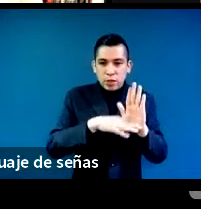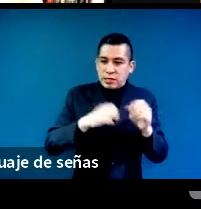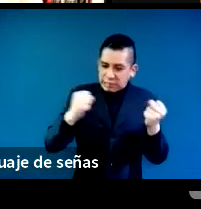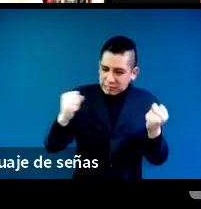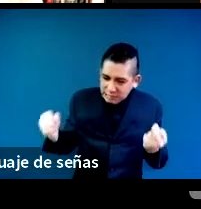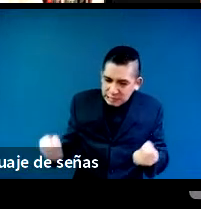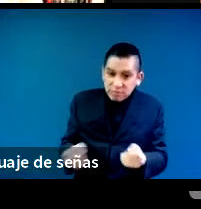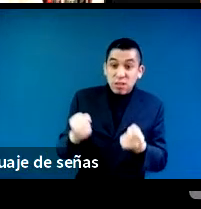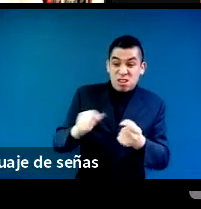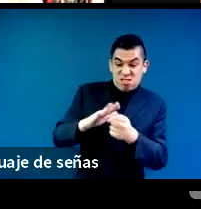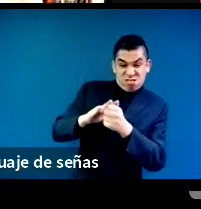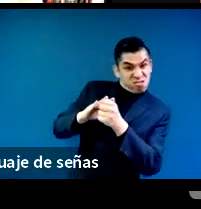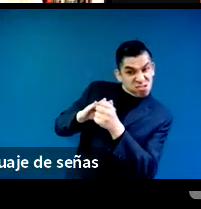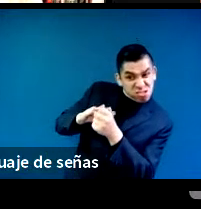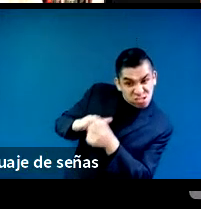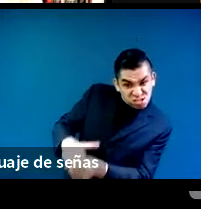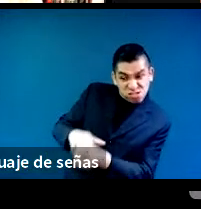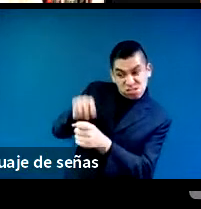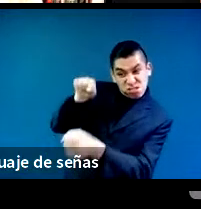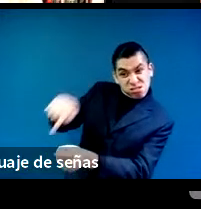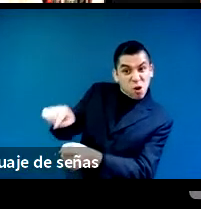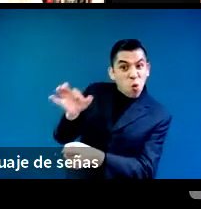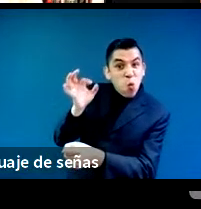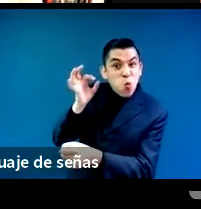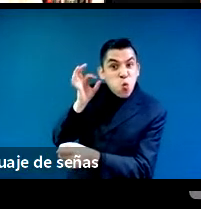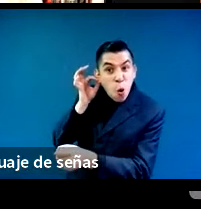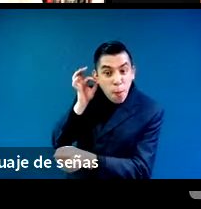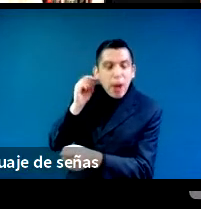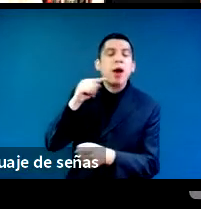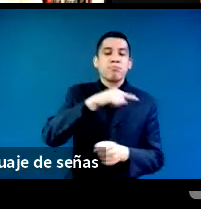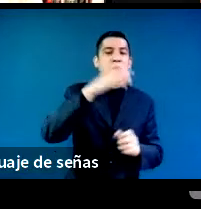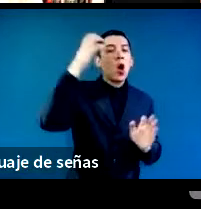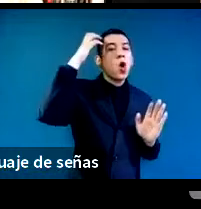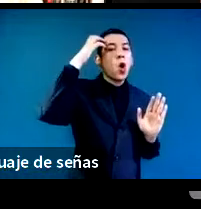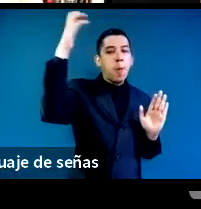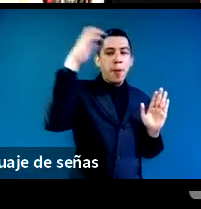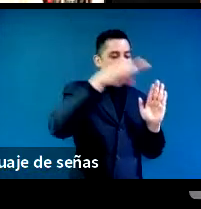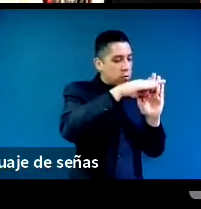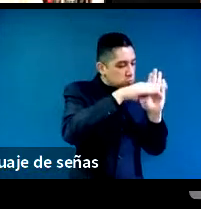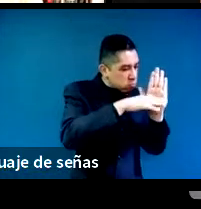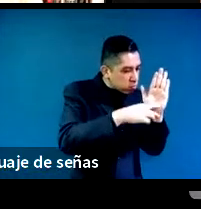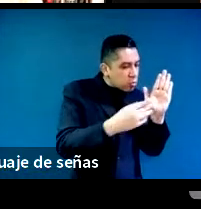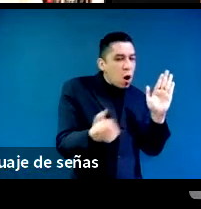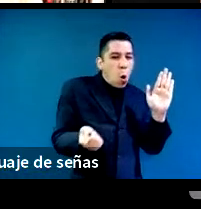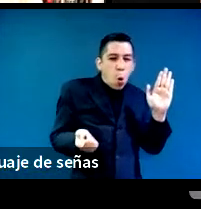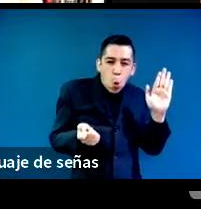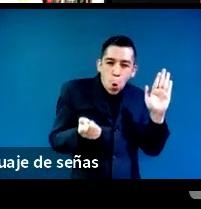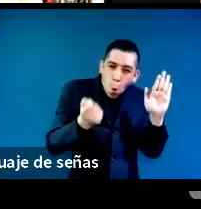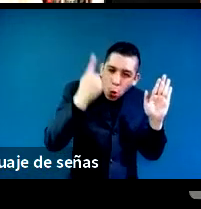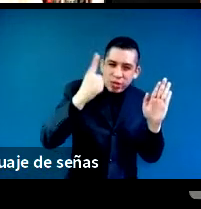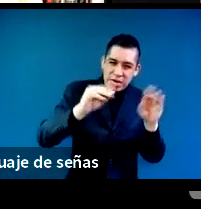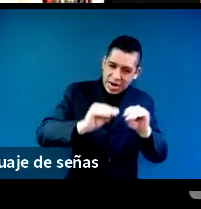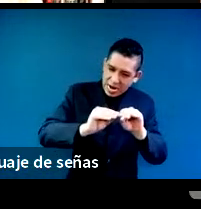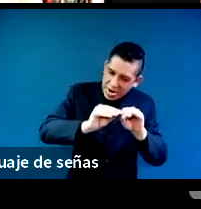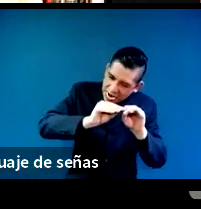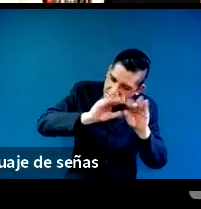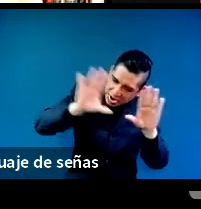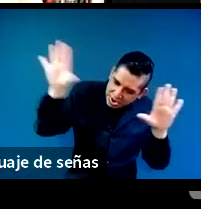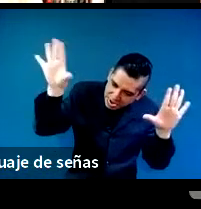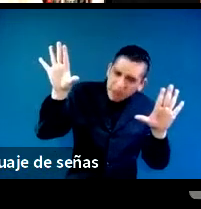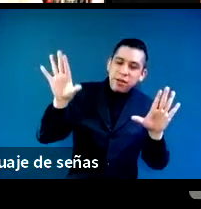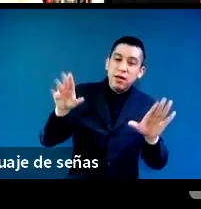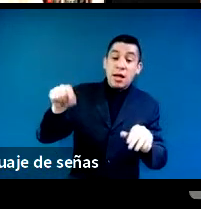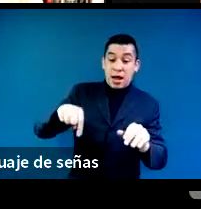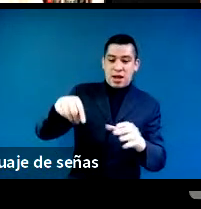design related imperatives can all be articulated so that there's due process in the ways in which